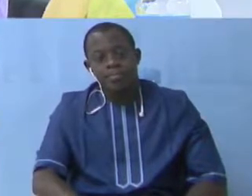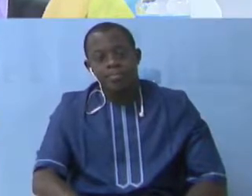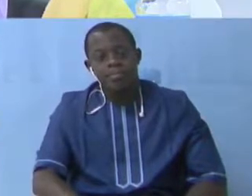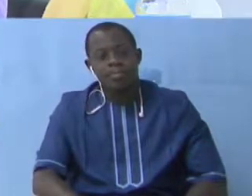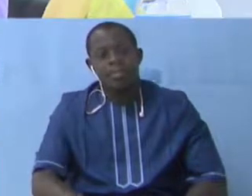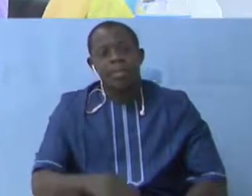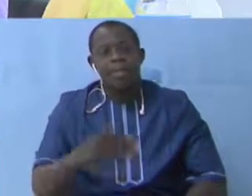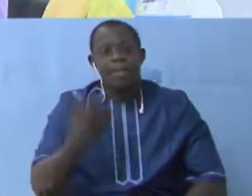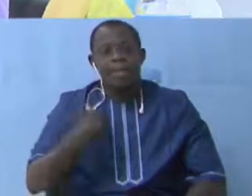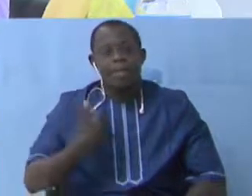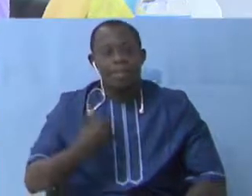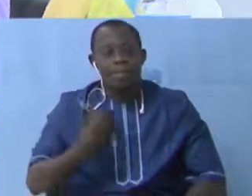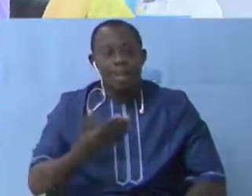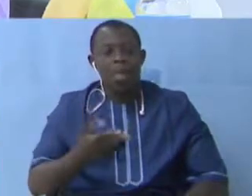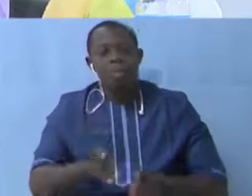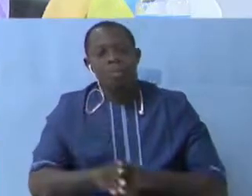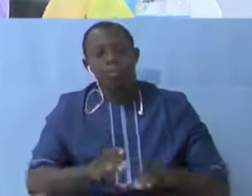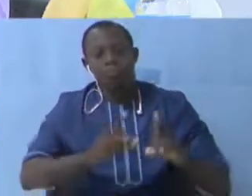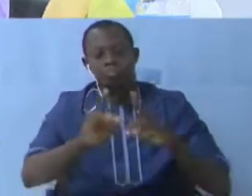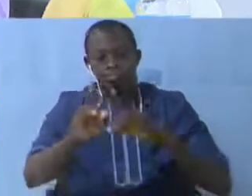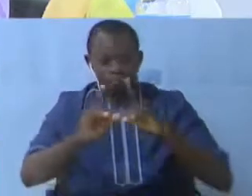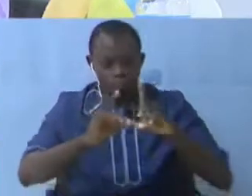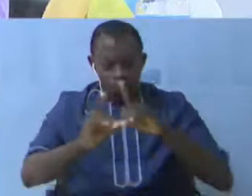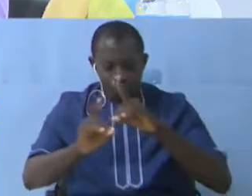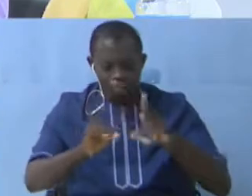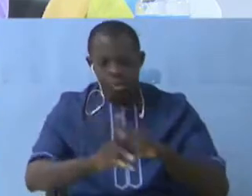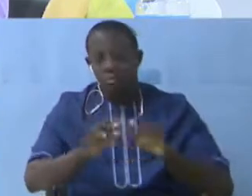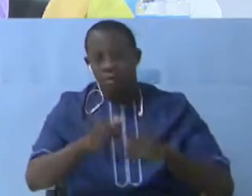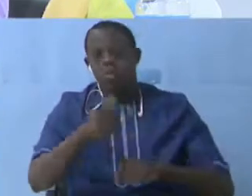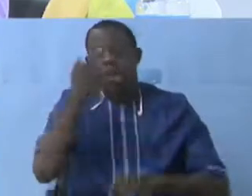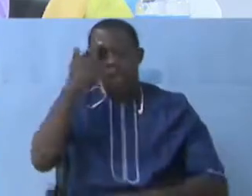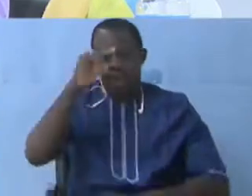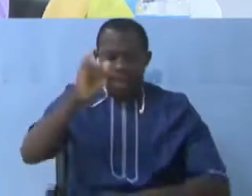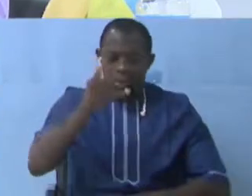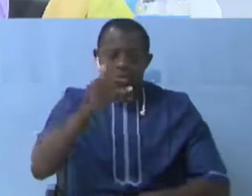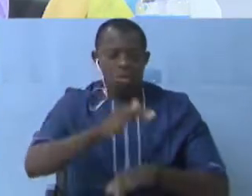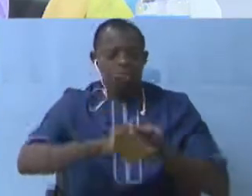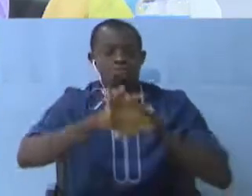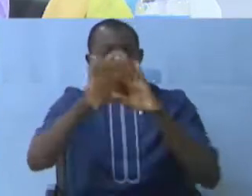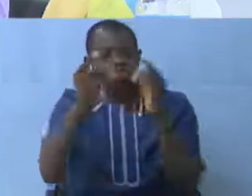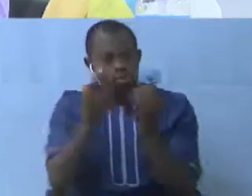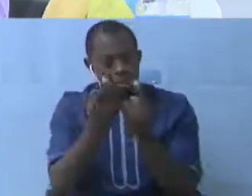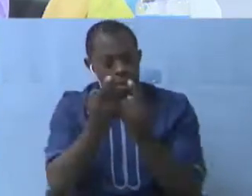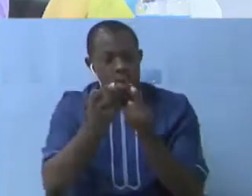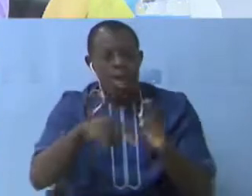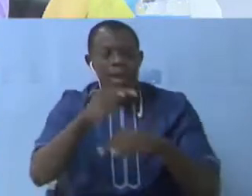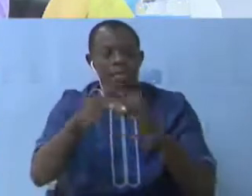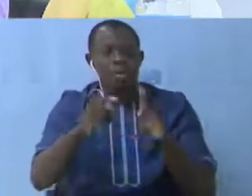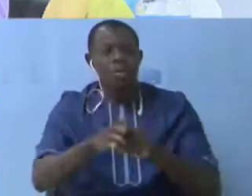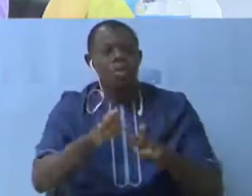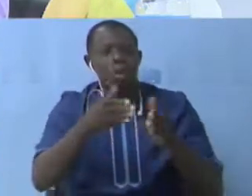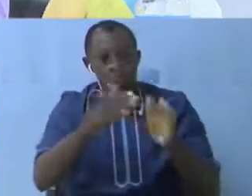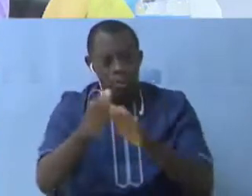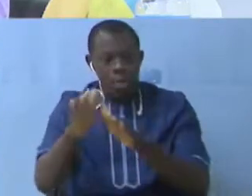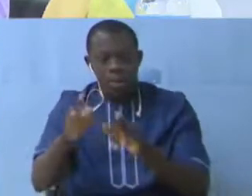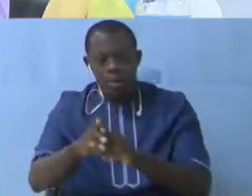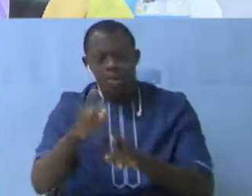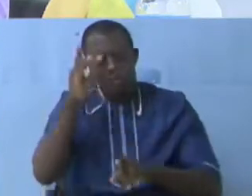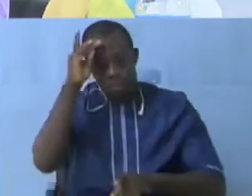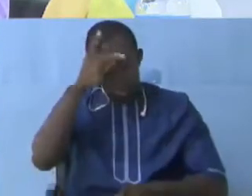everybody. Yeah, so she couldn't commit to anything. Nangu dal ci dara fuñ mëna li ndax li jëm ci wali jamono politique bobu